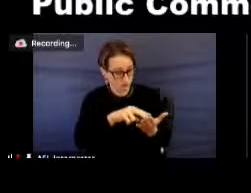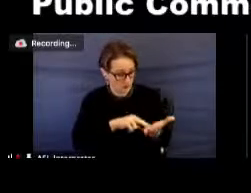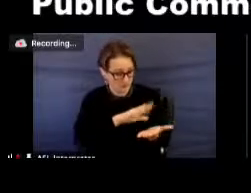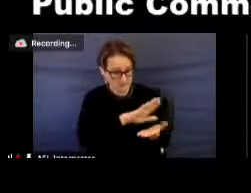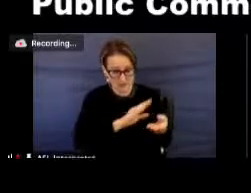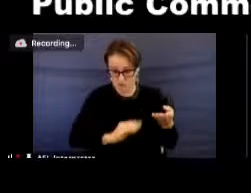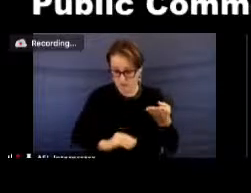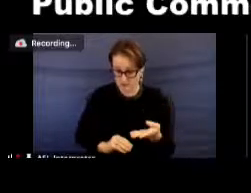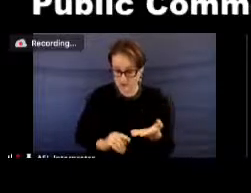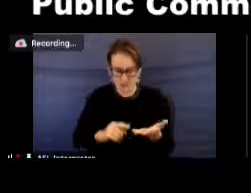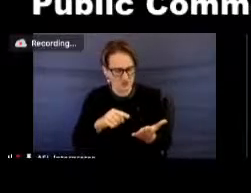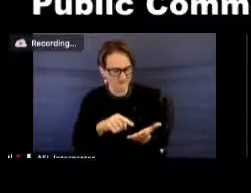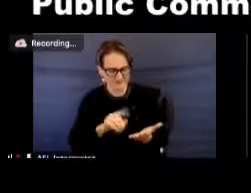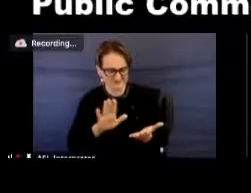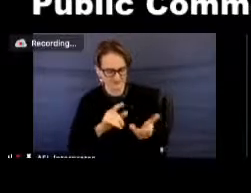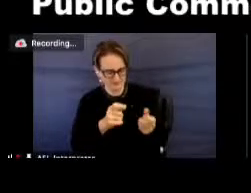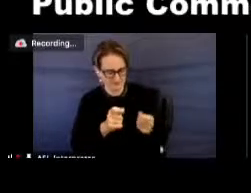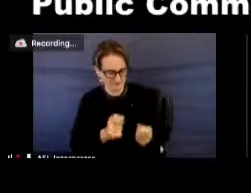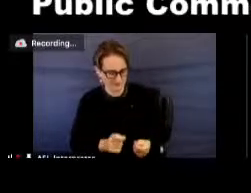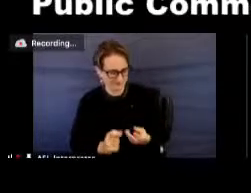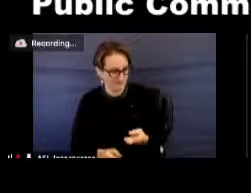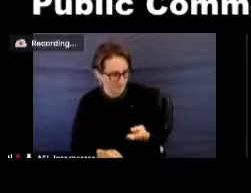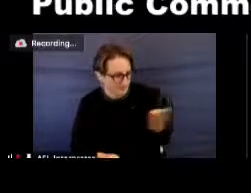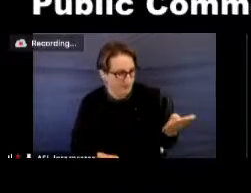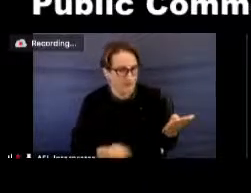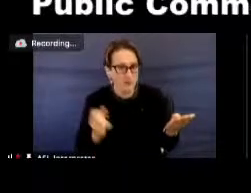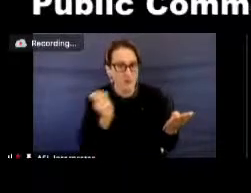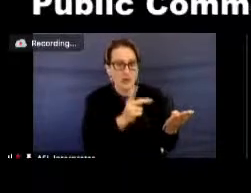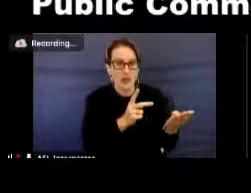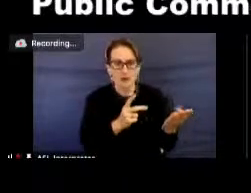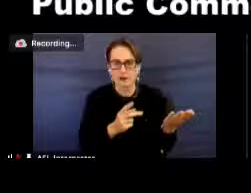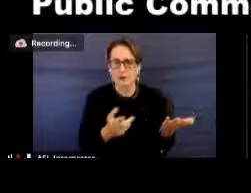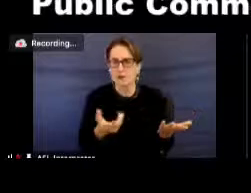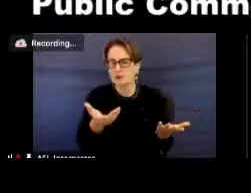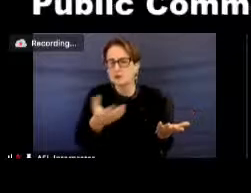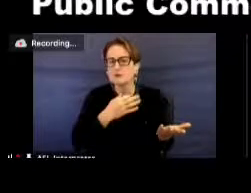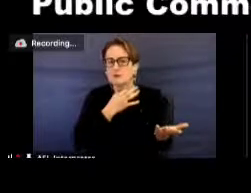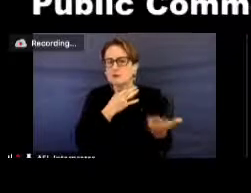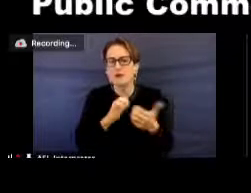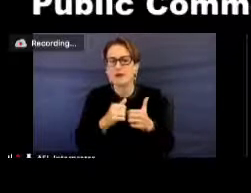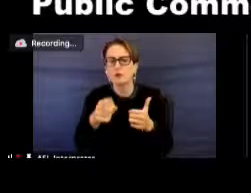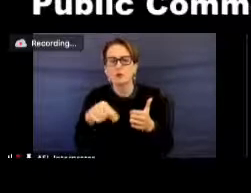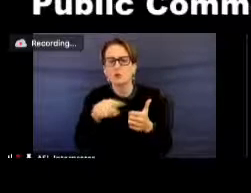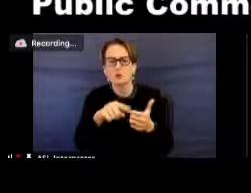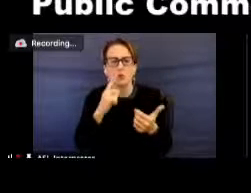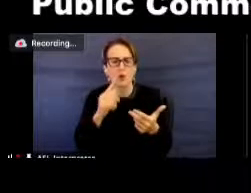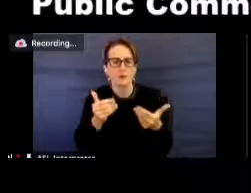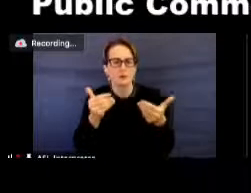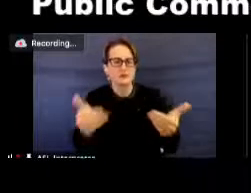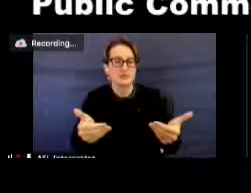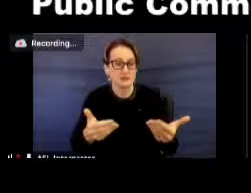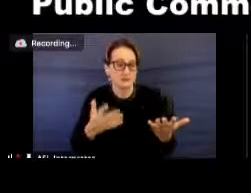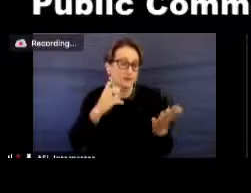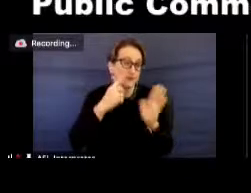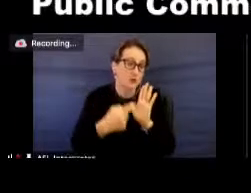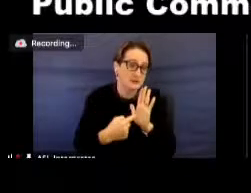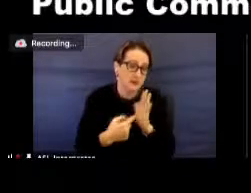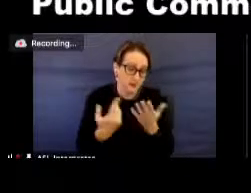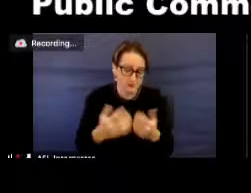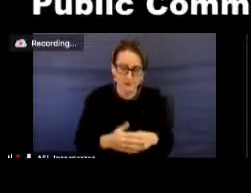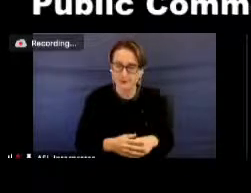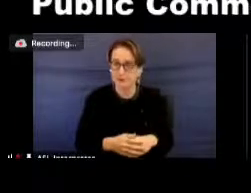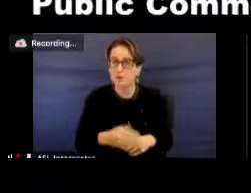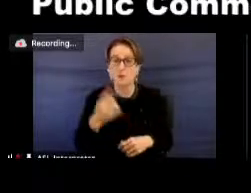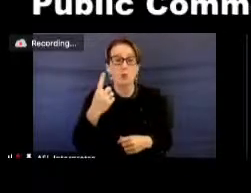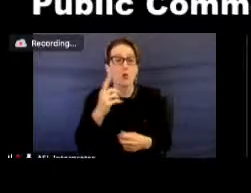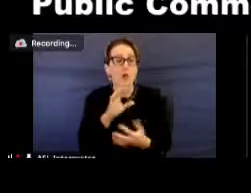fine. But how would you like to proceed? For example, one option